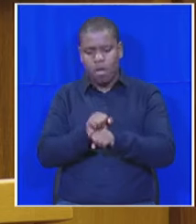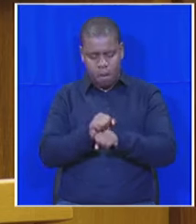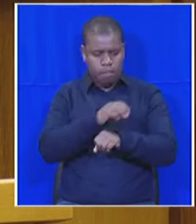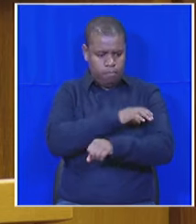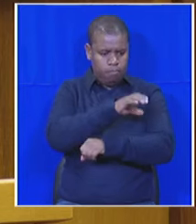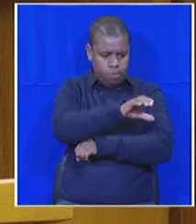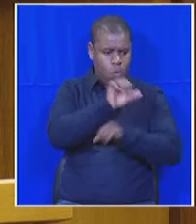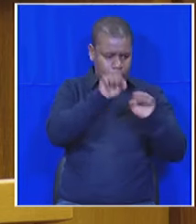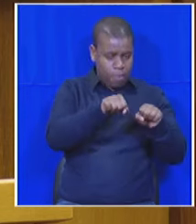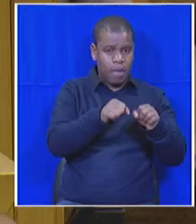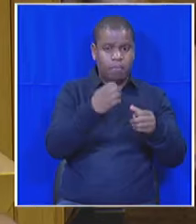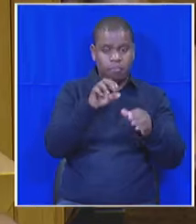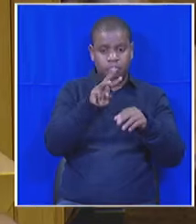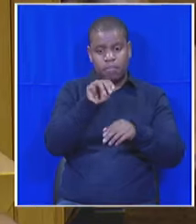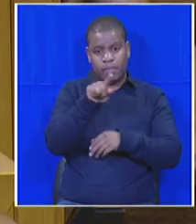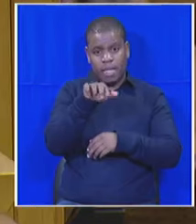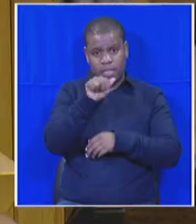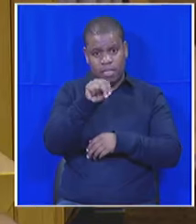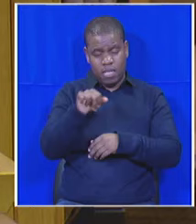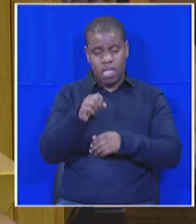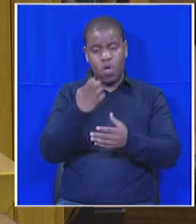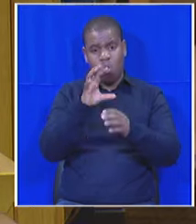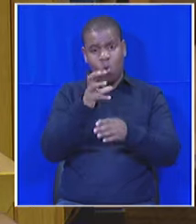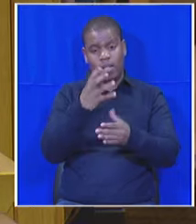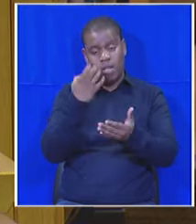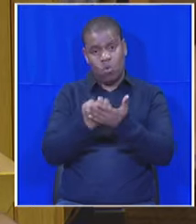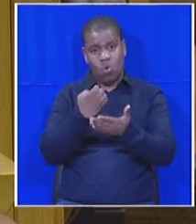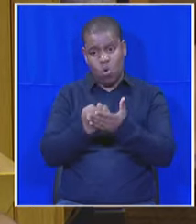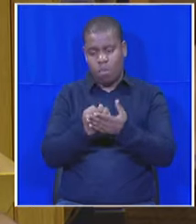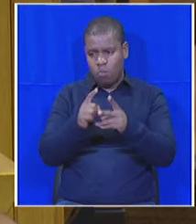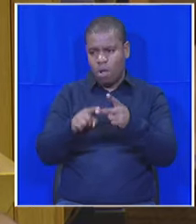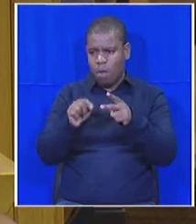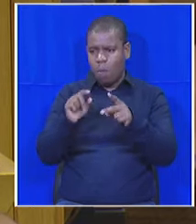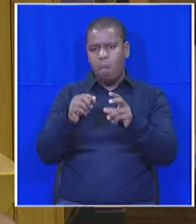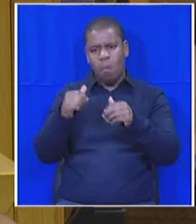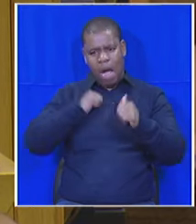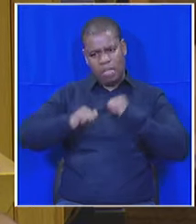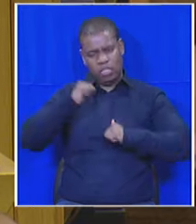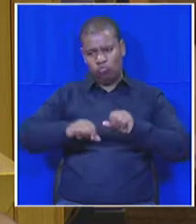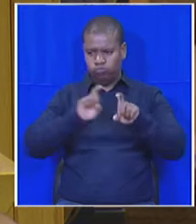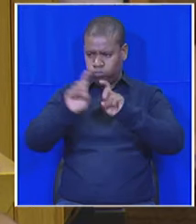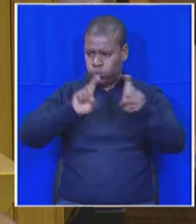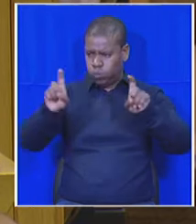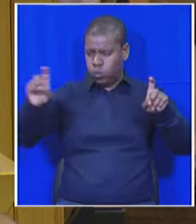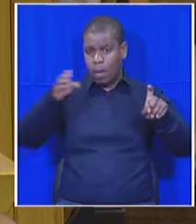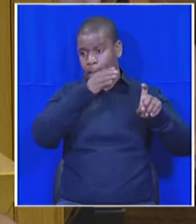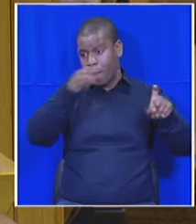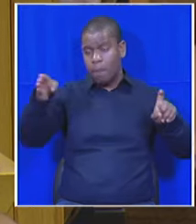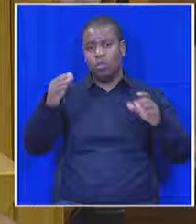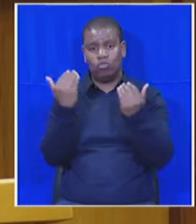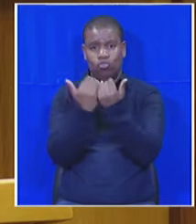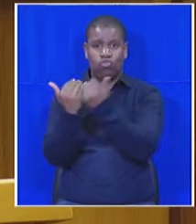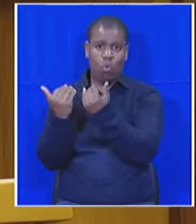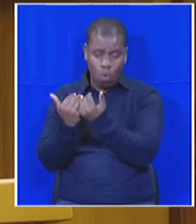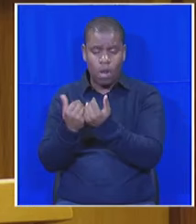through Mzansi Golden Economy by sending more artists in our schools and also expand on the implementation